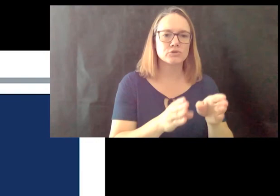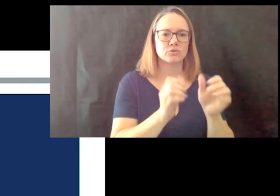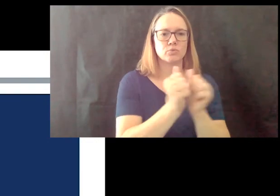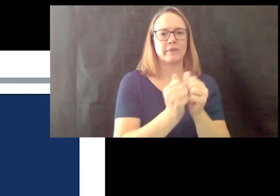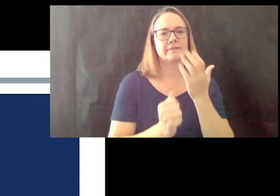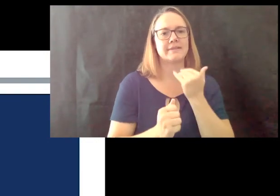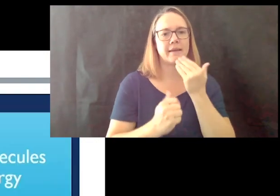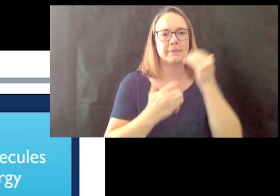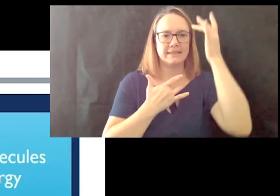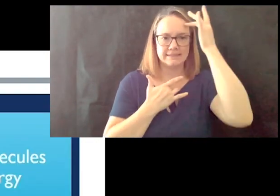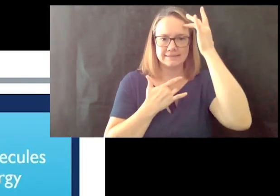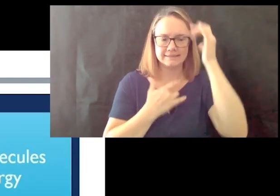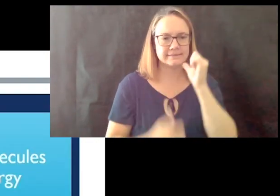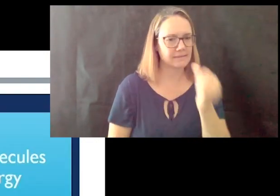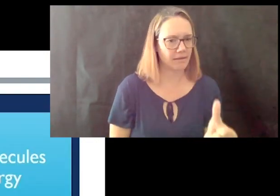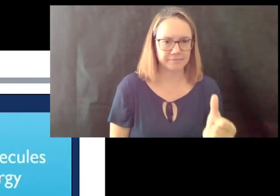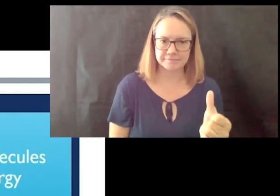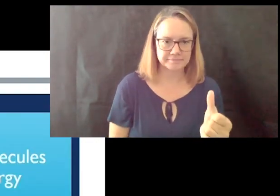individuals with diabetes.